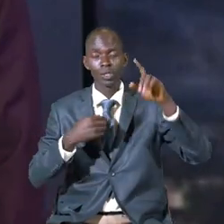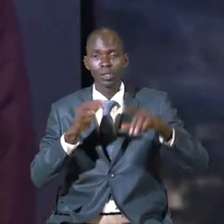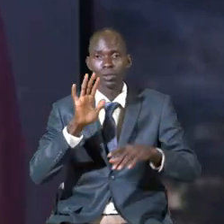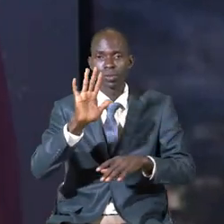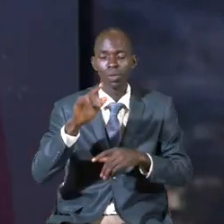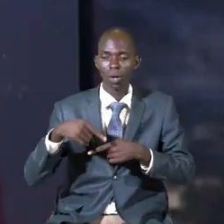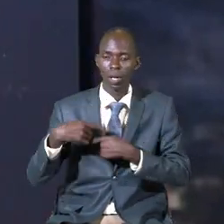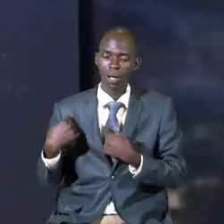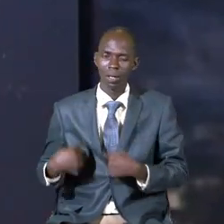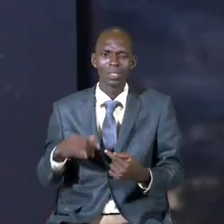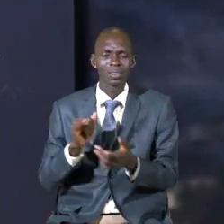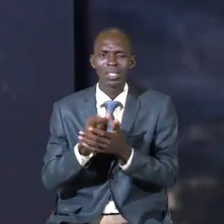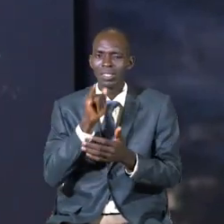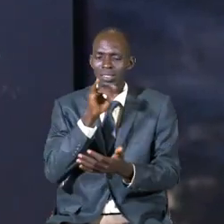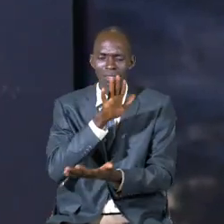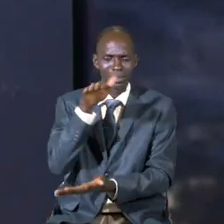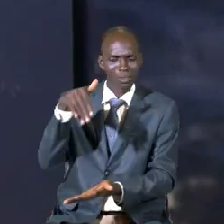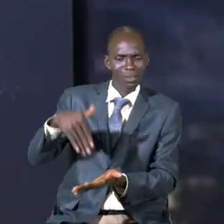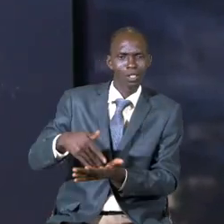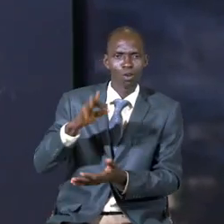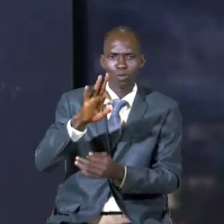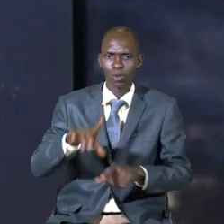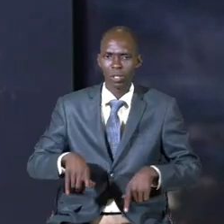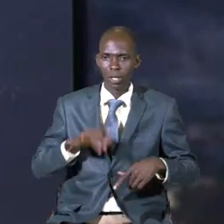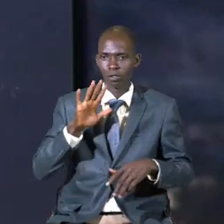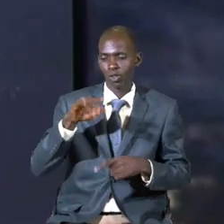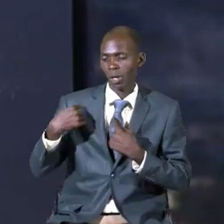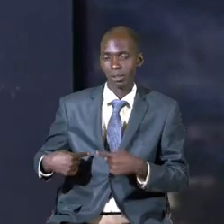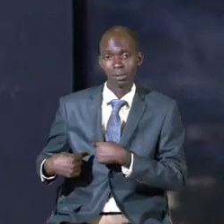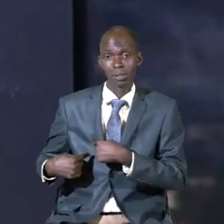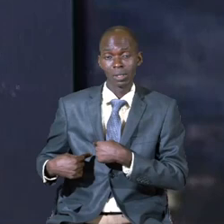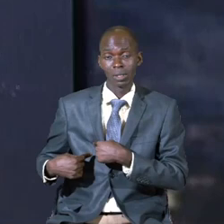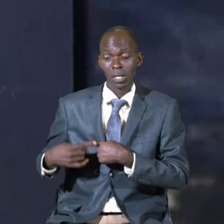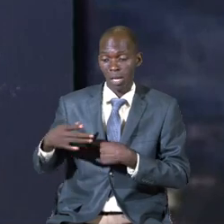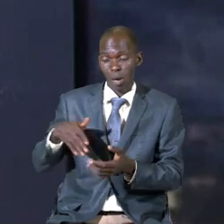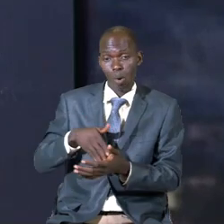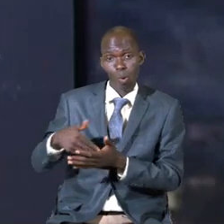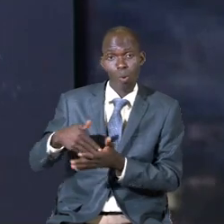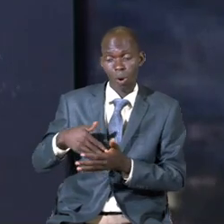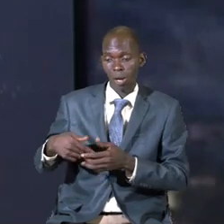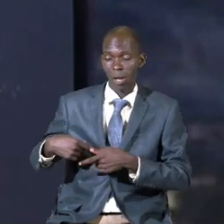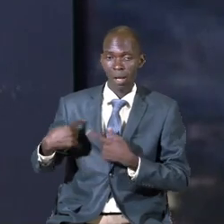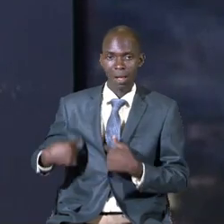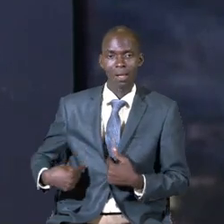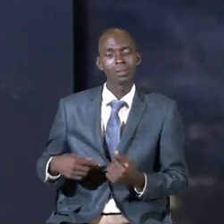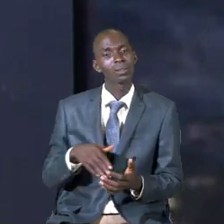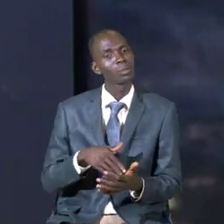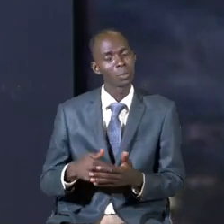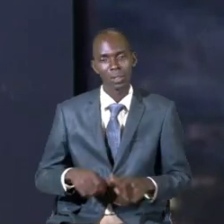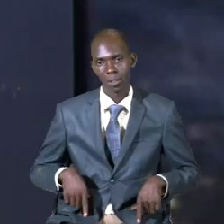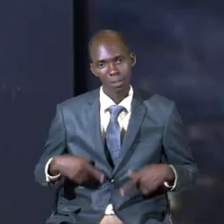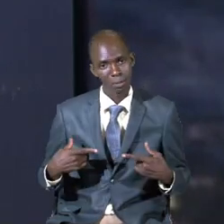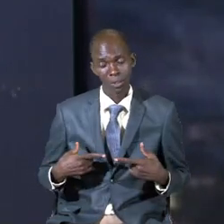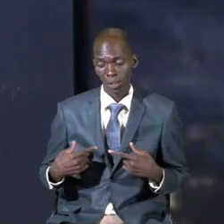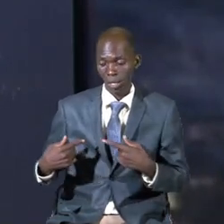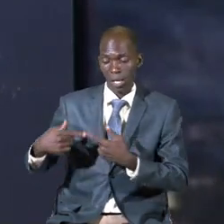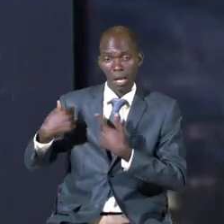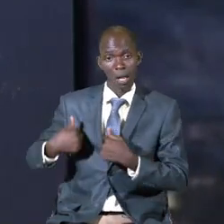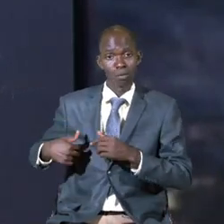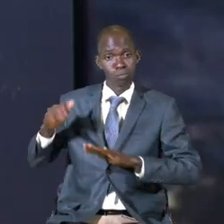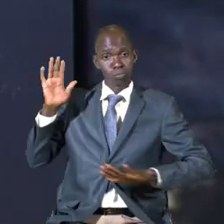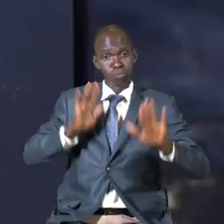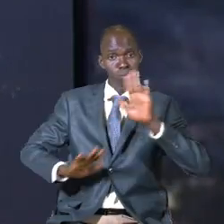very center of your life a weak heart a weak life a troubled heart